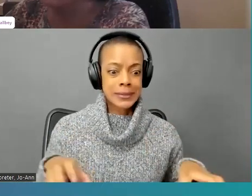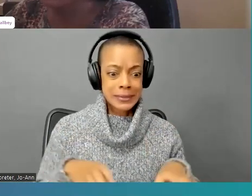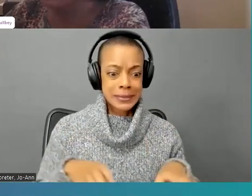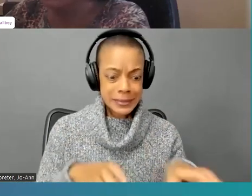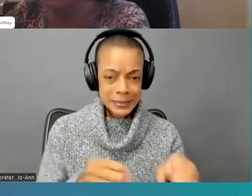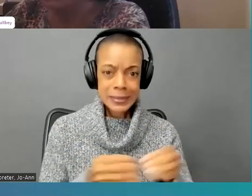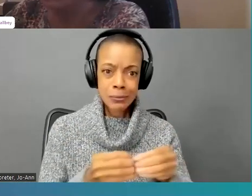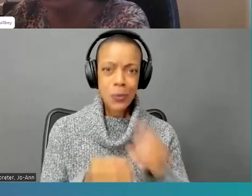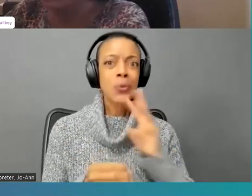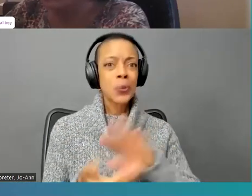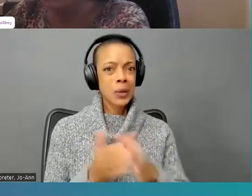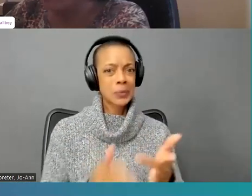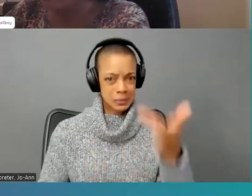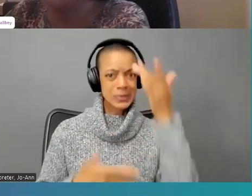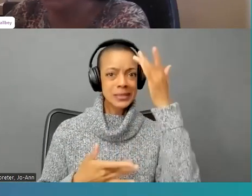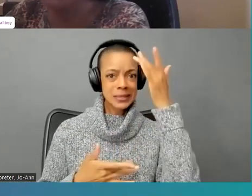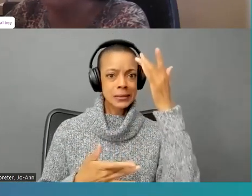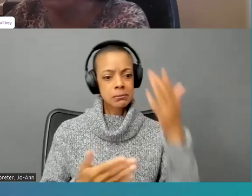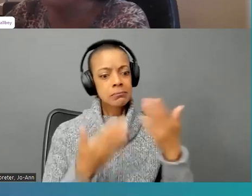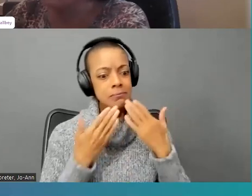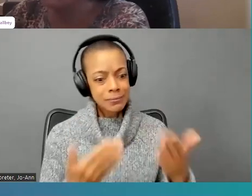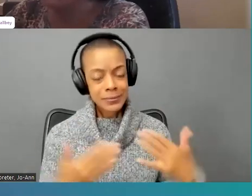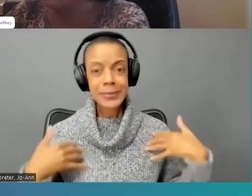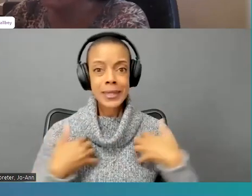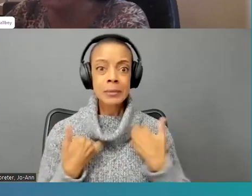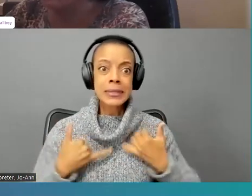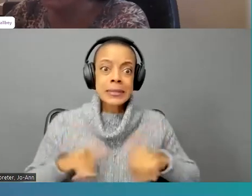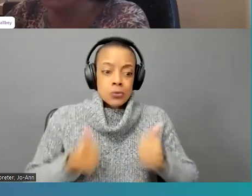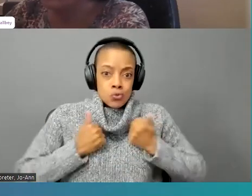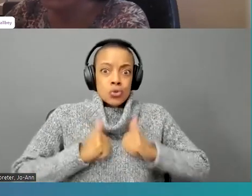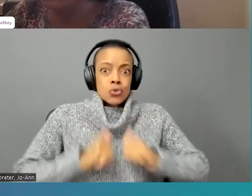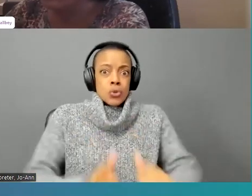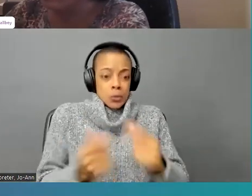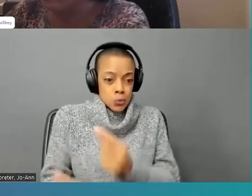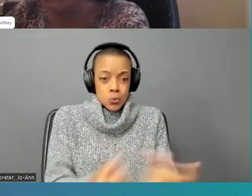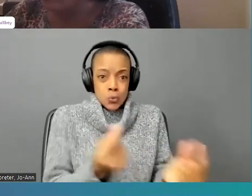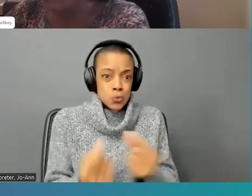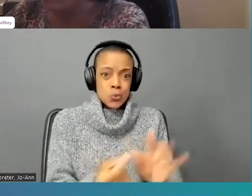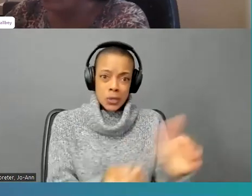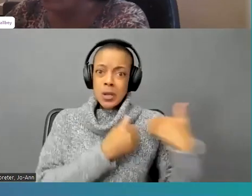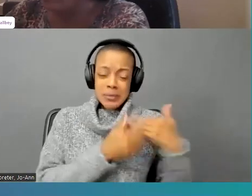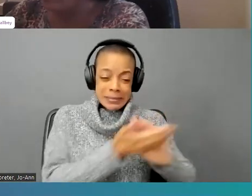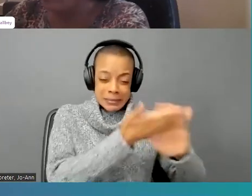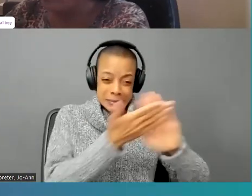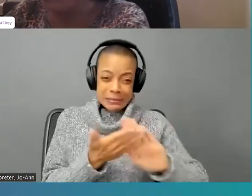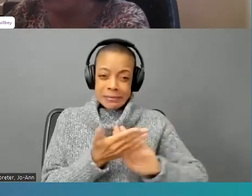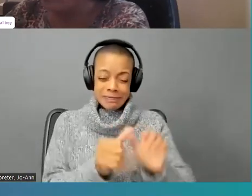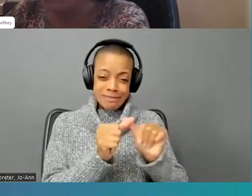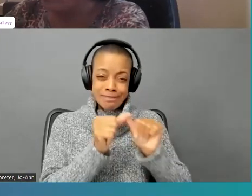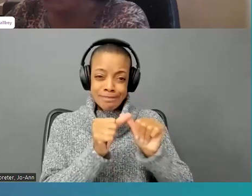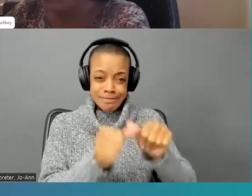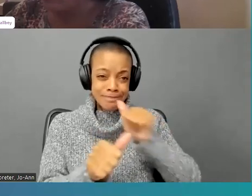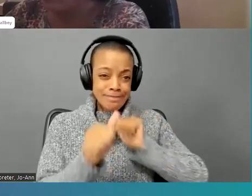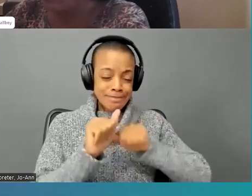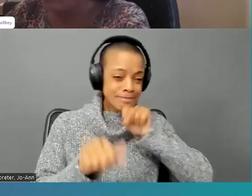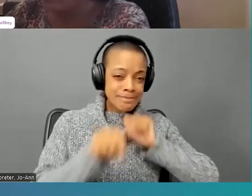give thanks for those animals who are still trying to do their best, you know, to help clean the water and to keep that